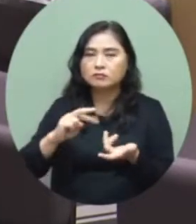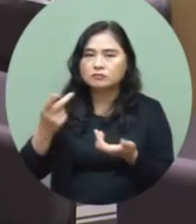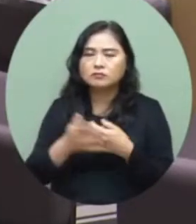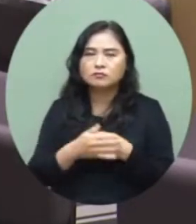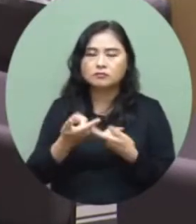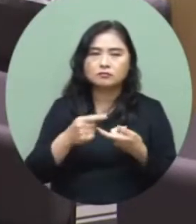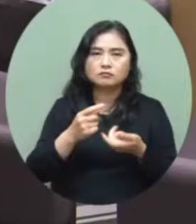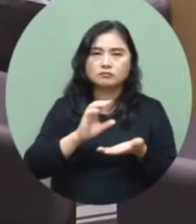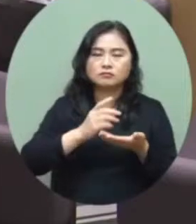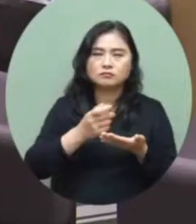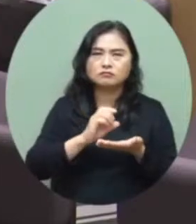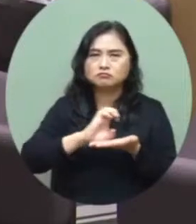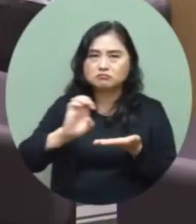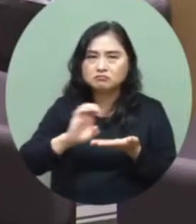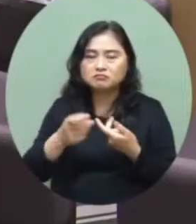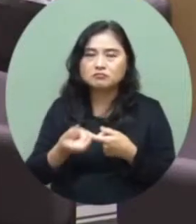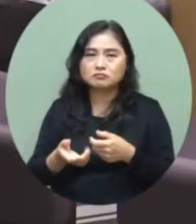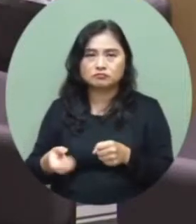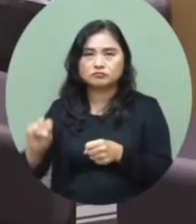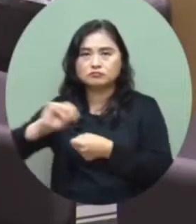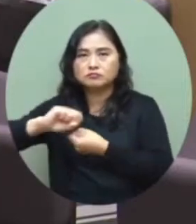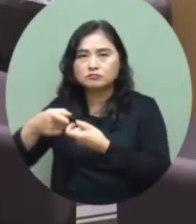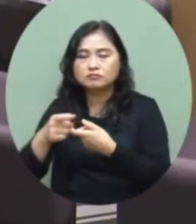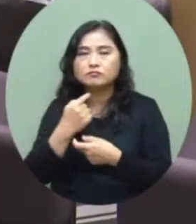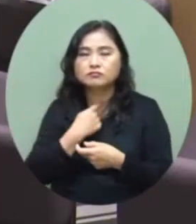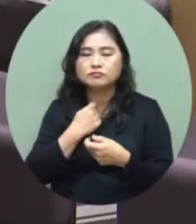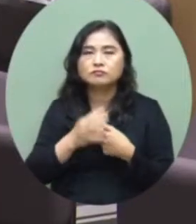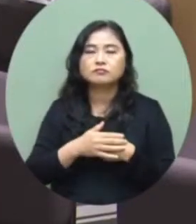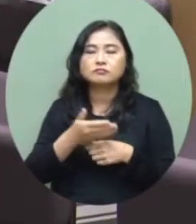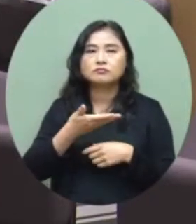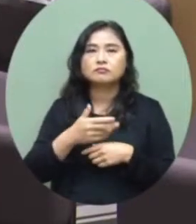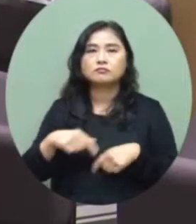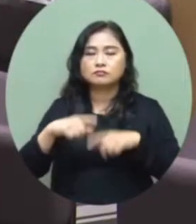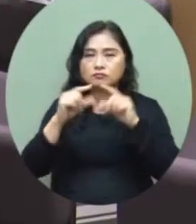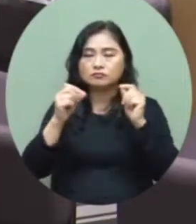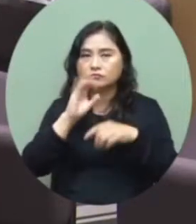be adding more later? Because that some figures